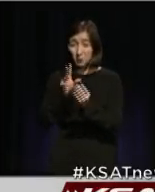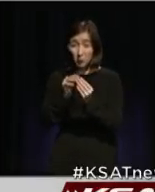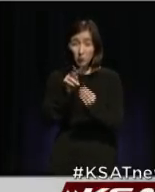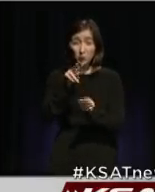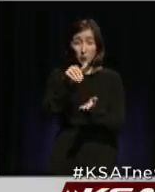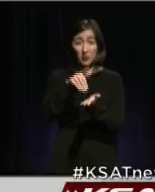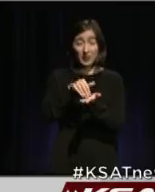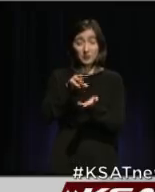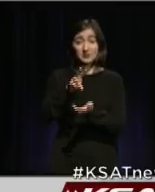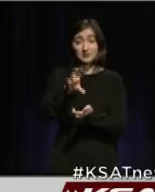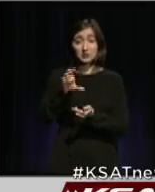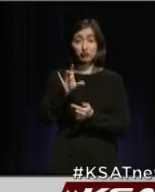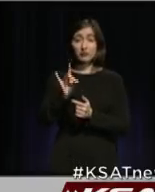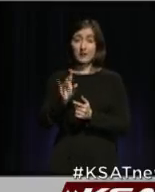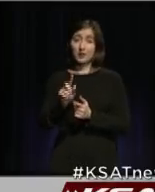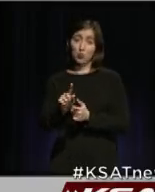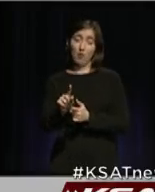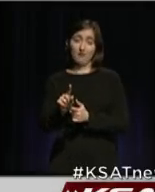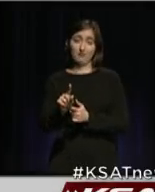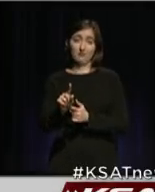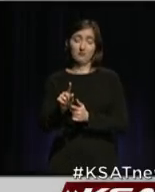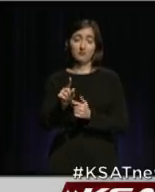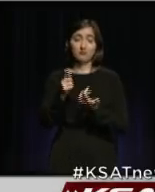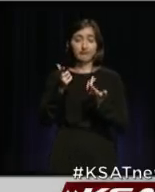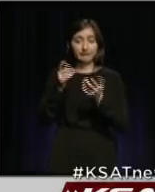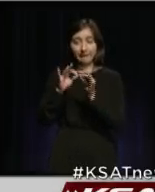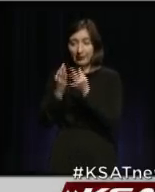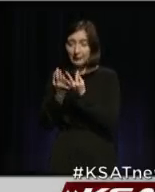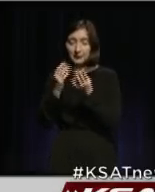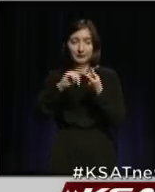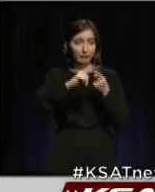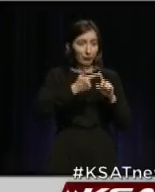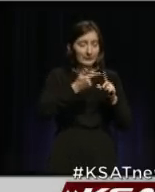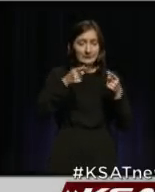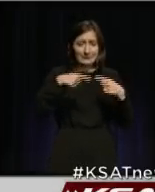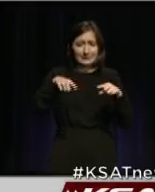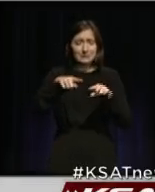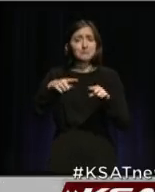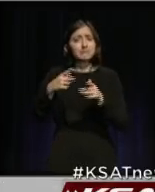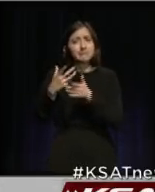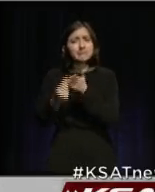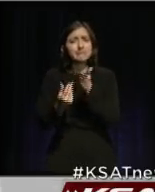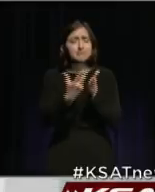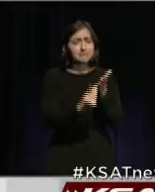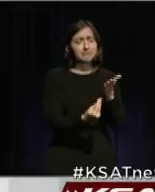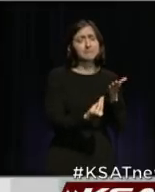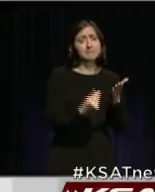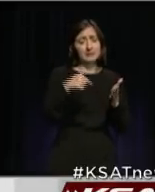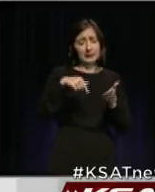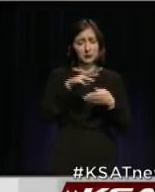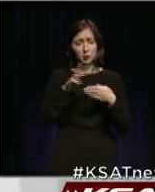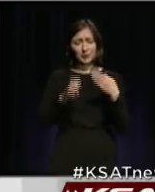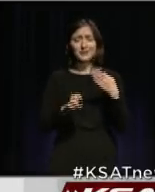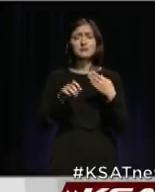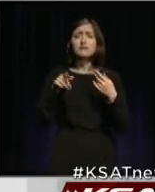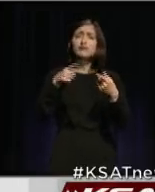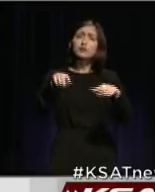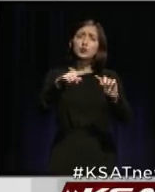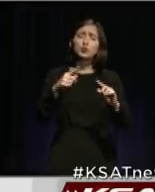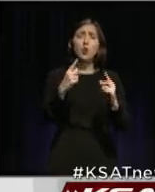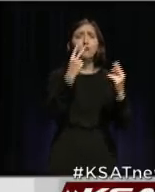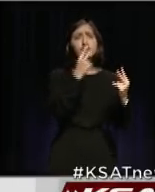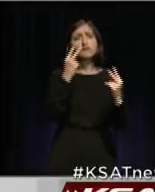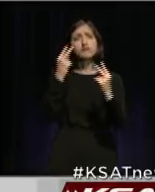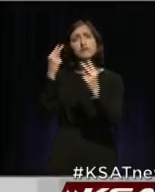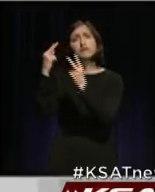2,681 of our neighbors and friends and family members to COVID-19. Please remember them over the weekend and keep their families in your prayers. Each one of these